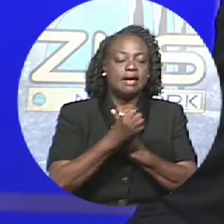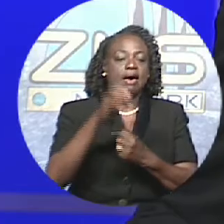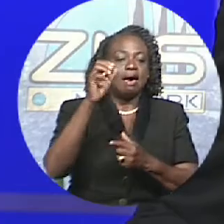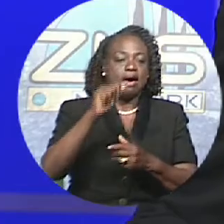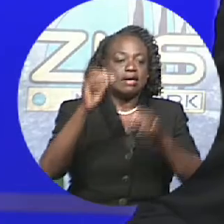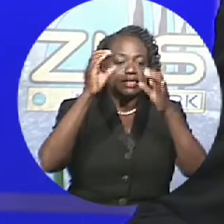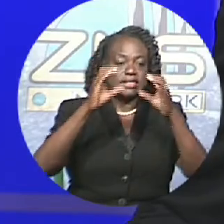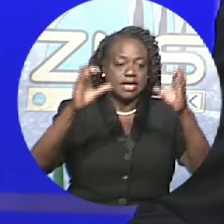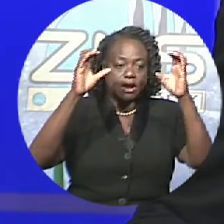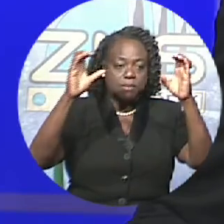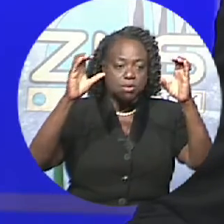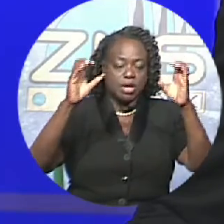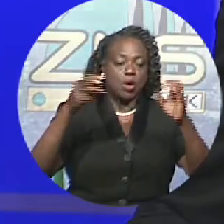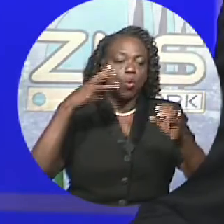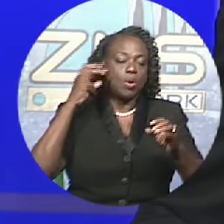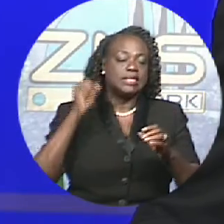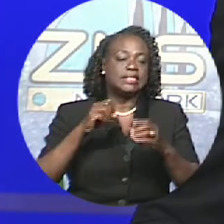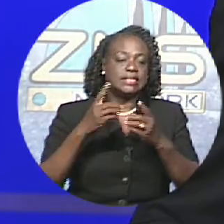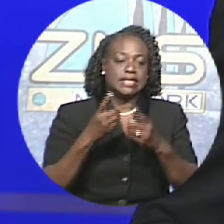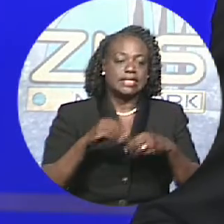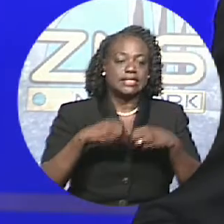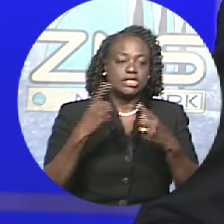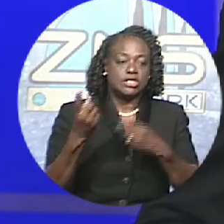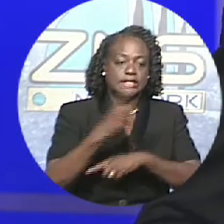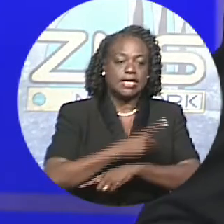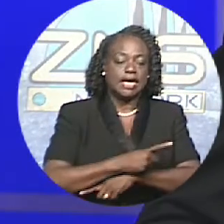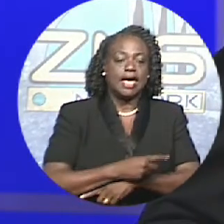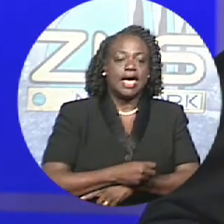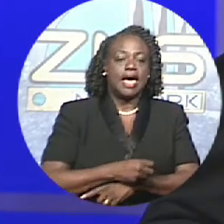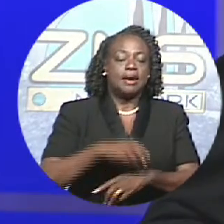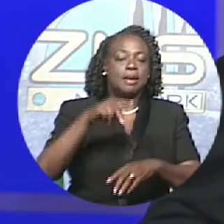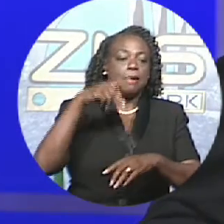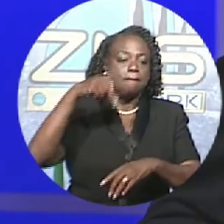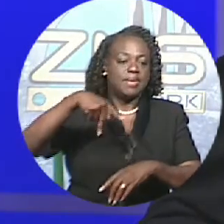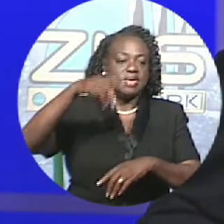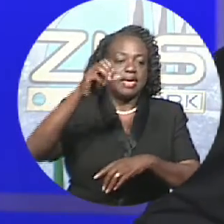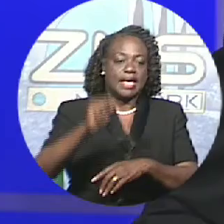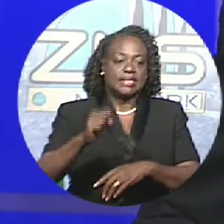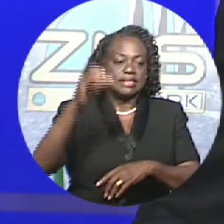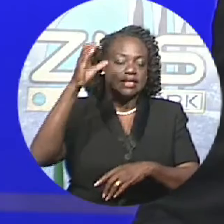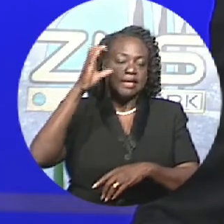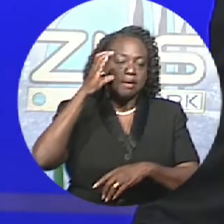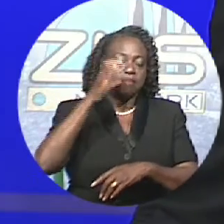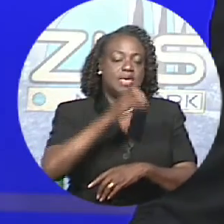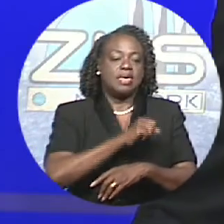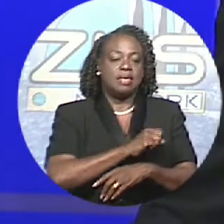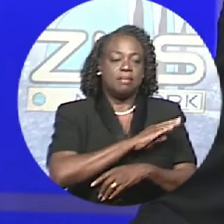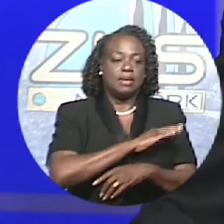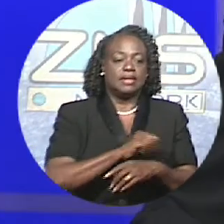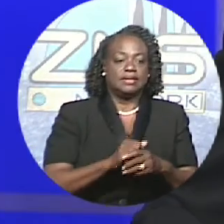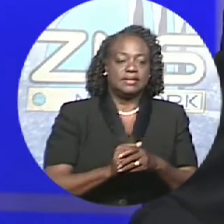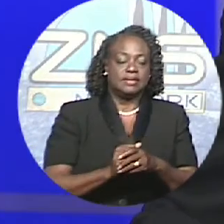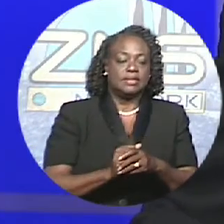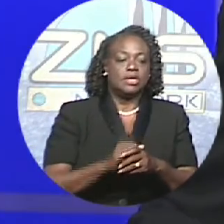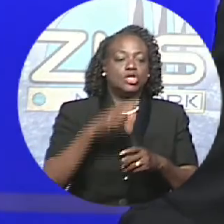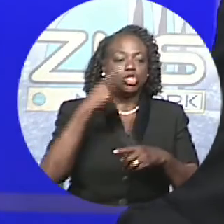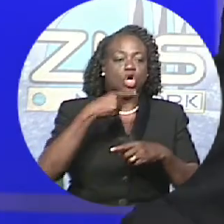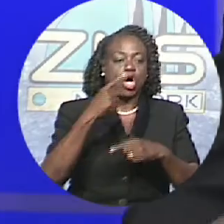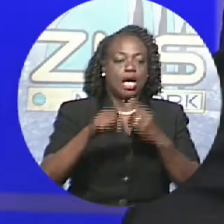Permanent Secretary Camille Johnson noted that the Bahamas, like other small island states, is already feeling the effects of climate